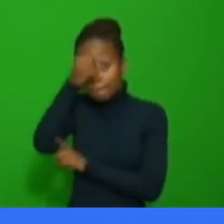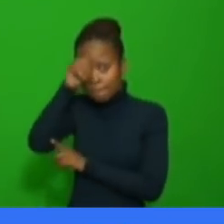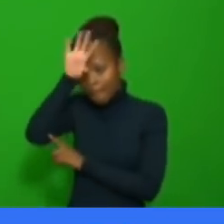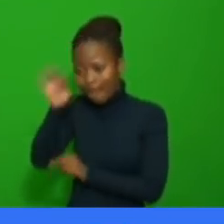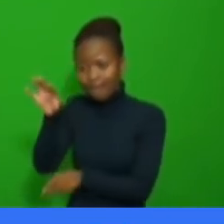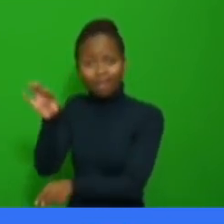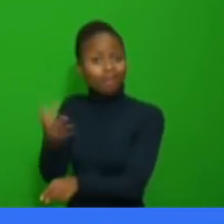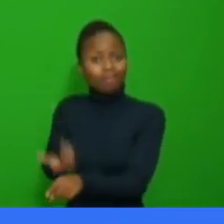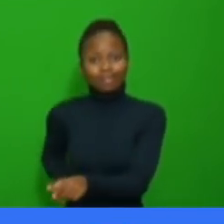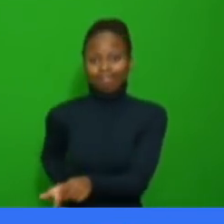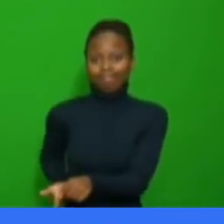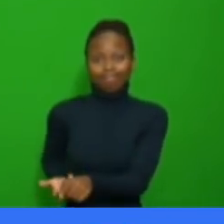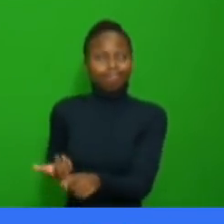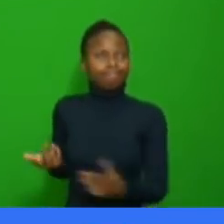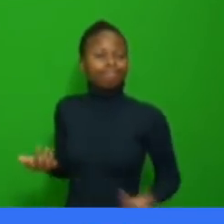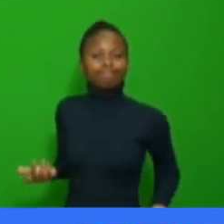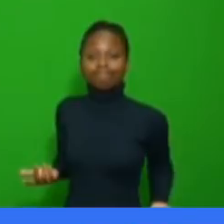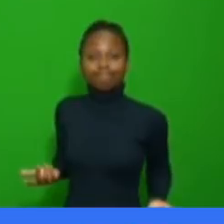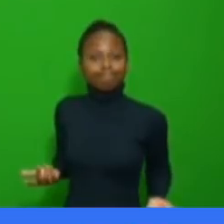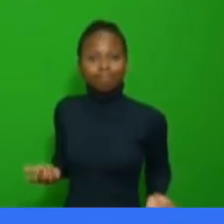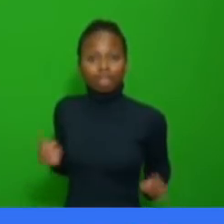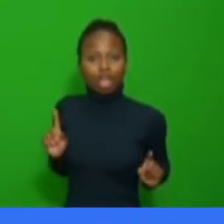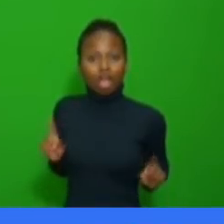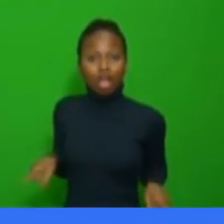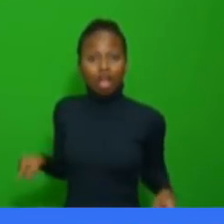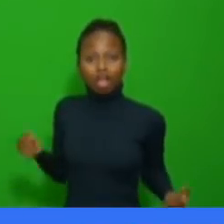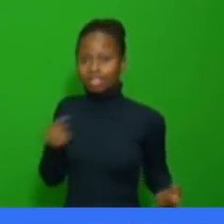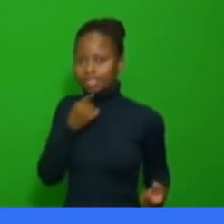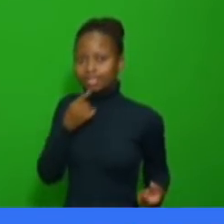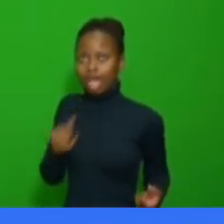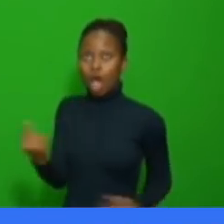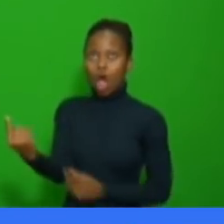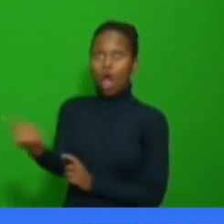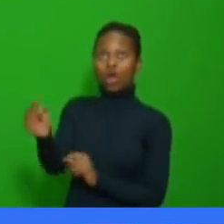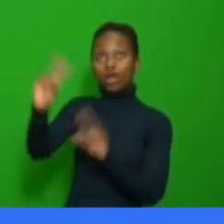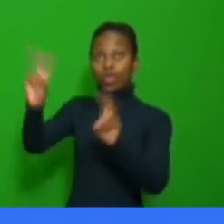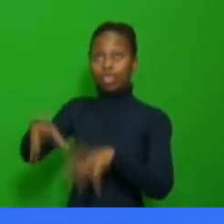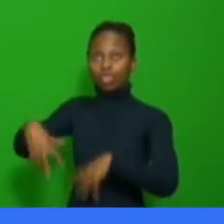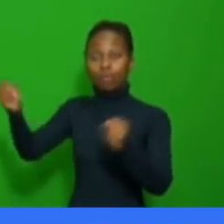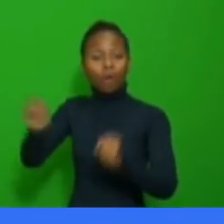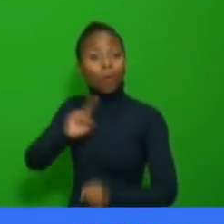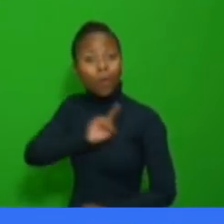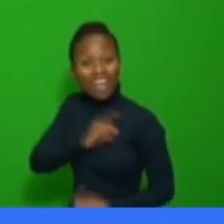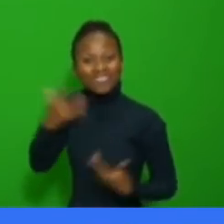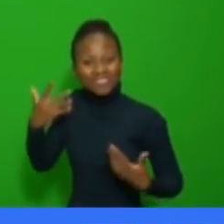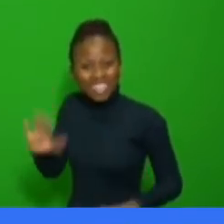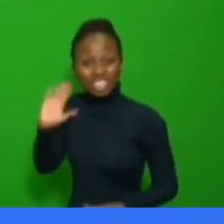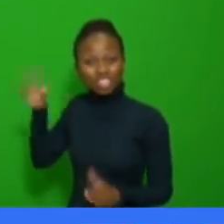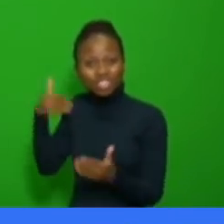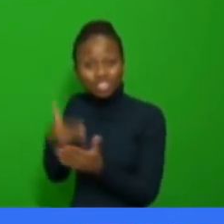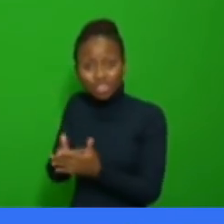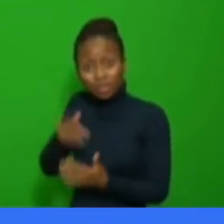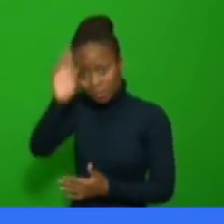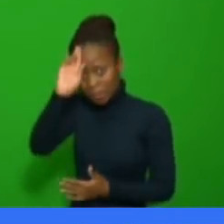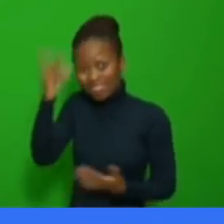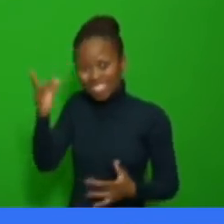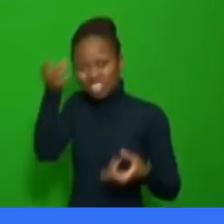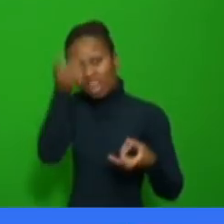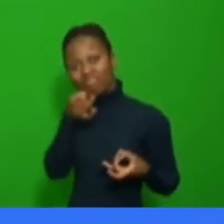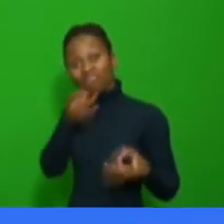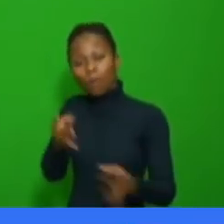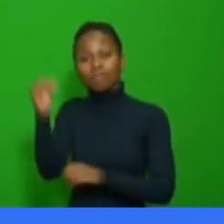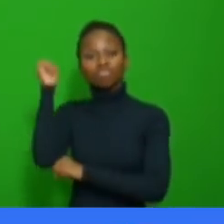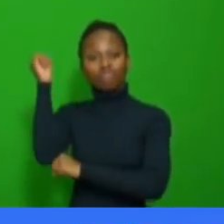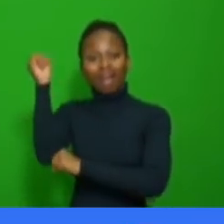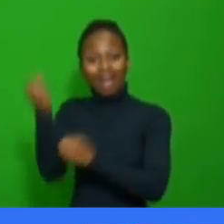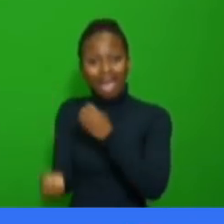it solely with load shedding. There was the strike that we had talked about. And we